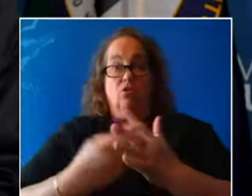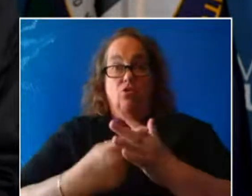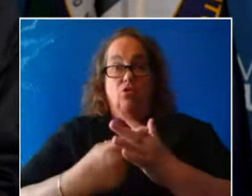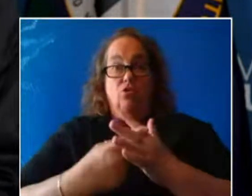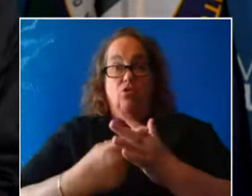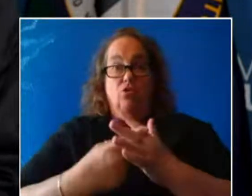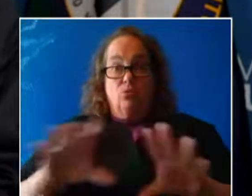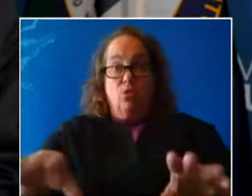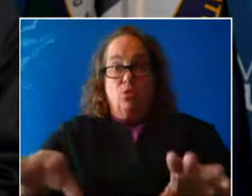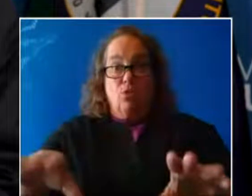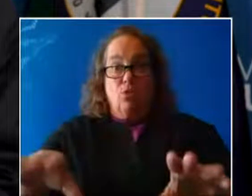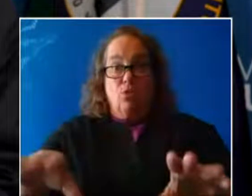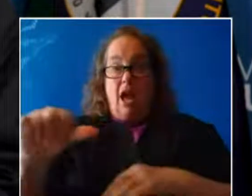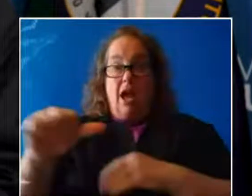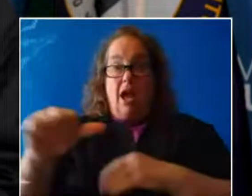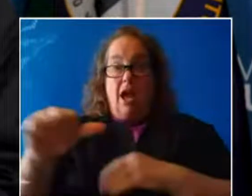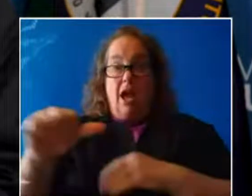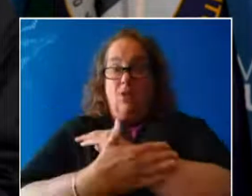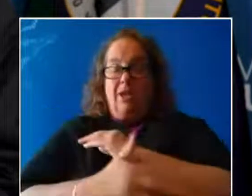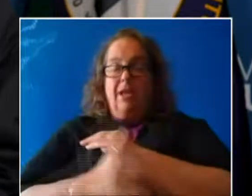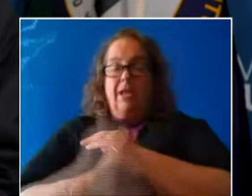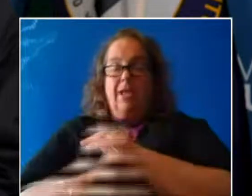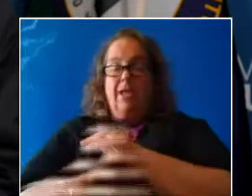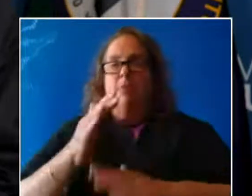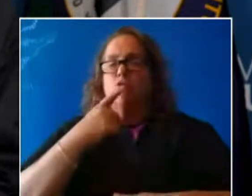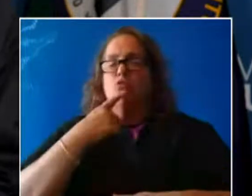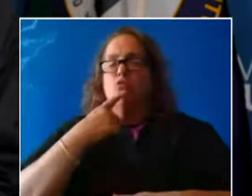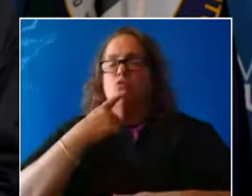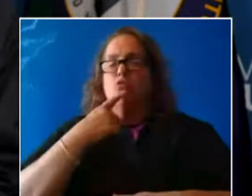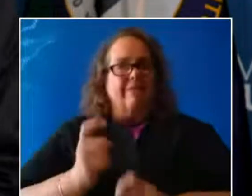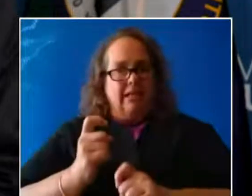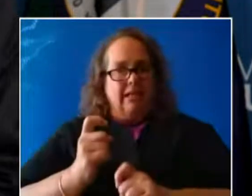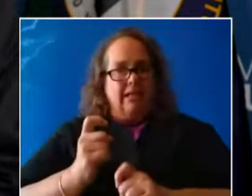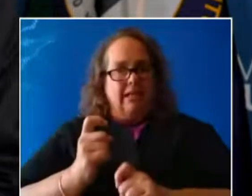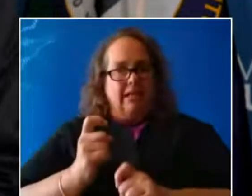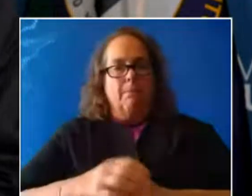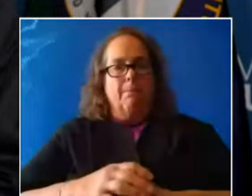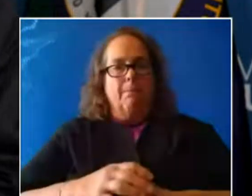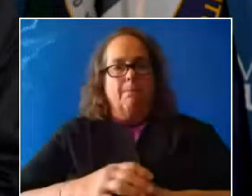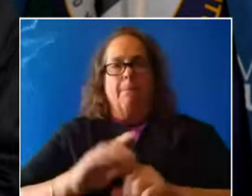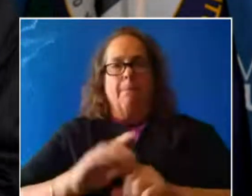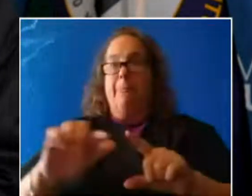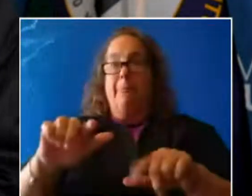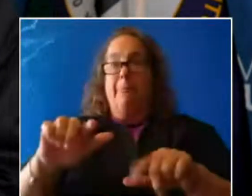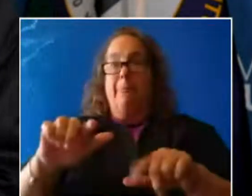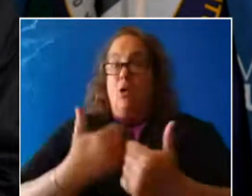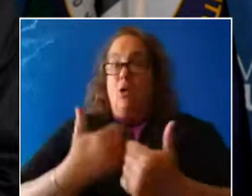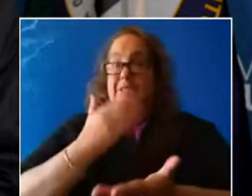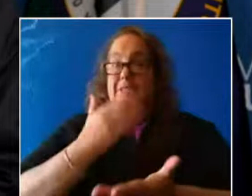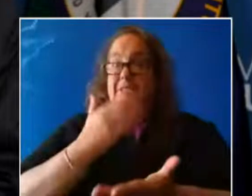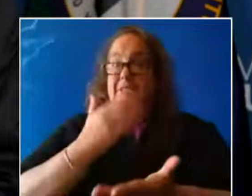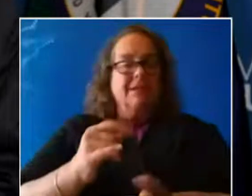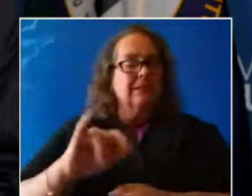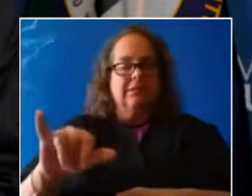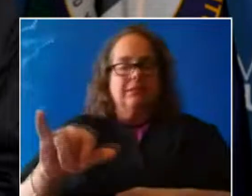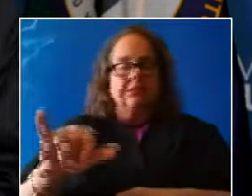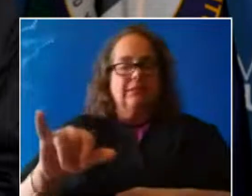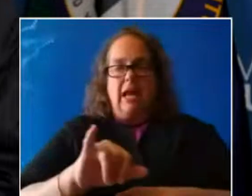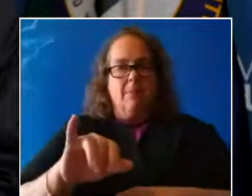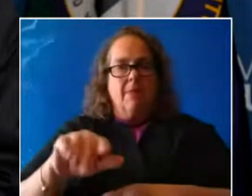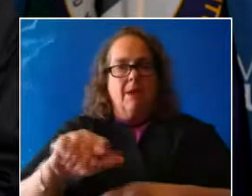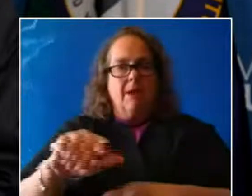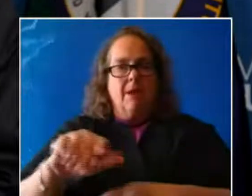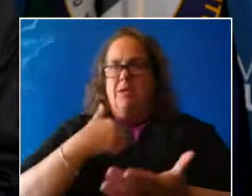very quickly. Now, but how we stop it is the same as how we stop the traditional strain, and